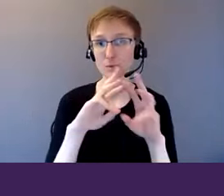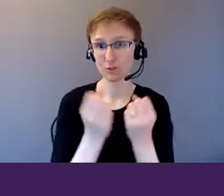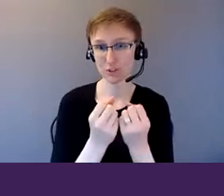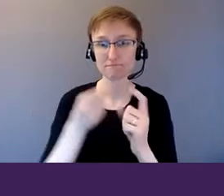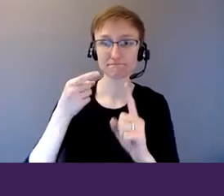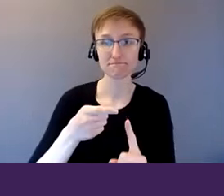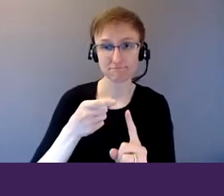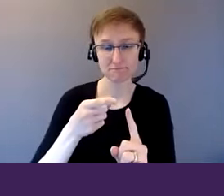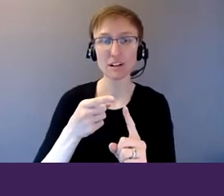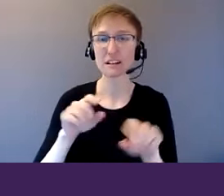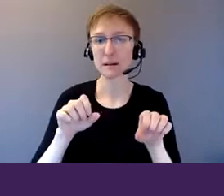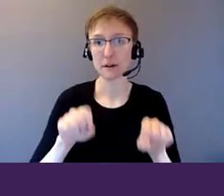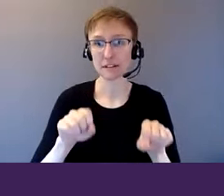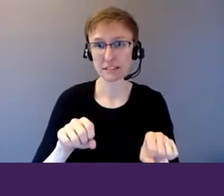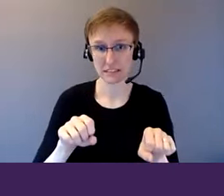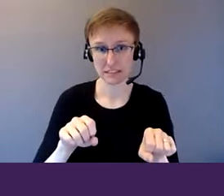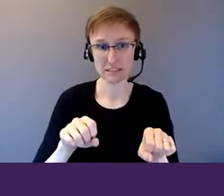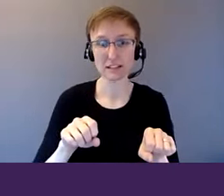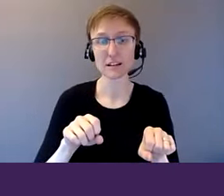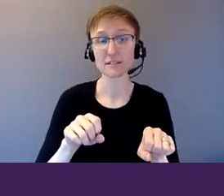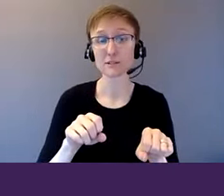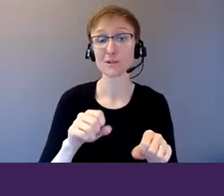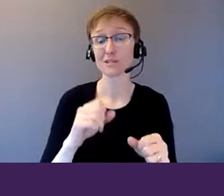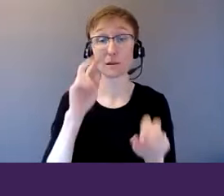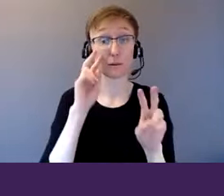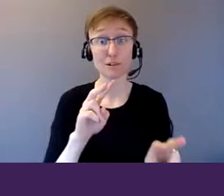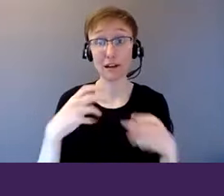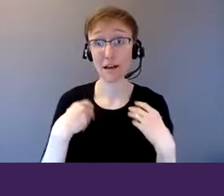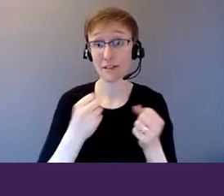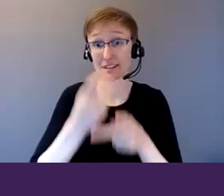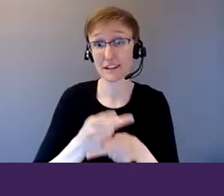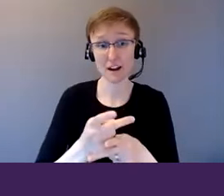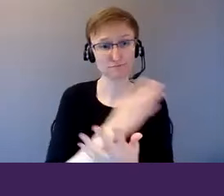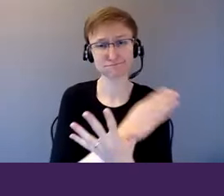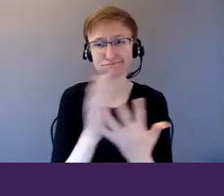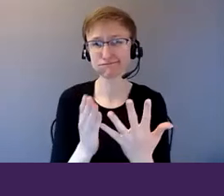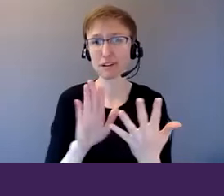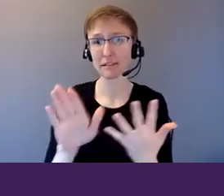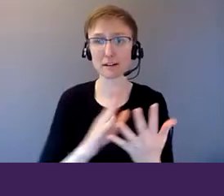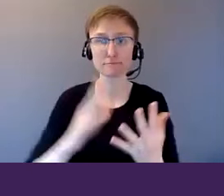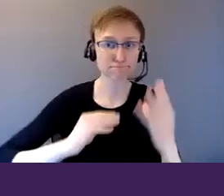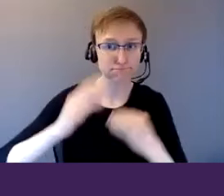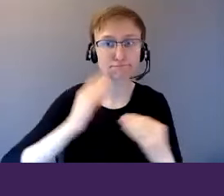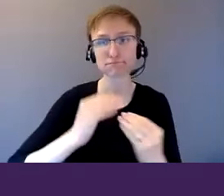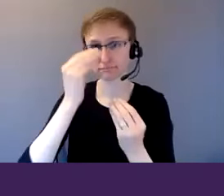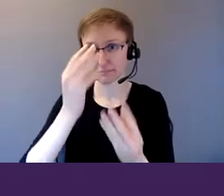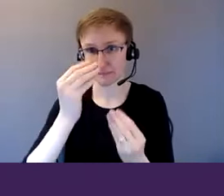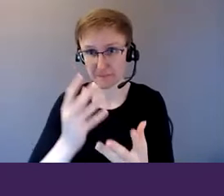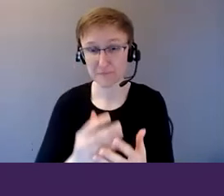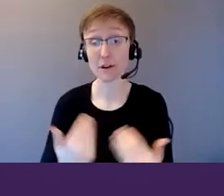healthcare spectrum. We're pleased to be presented with many panelist speakers